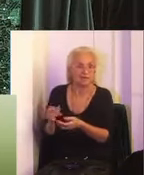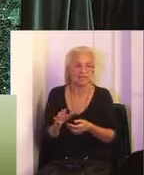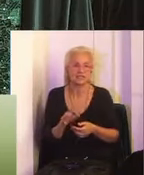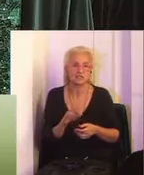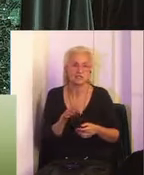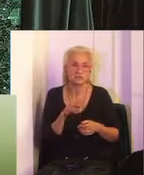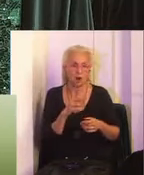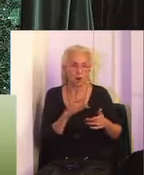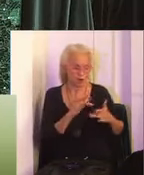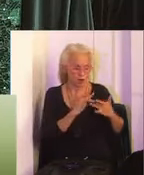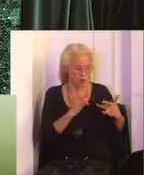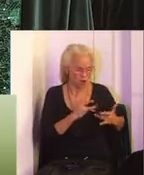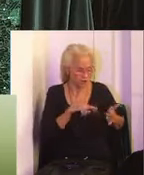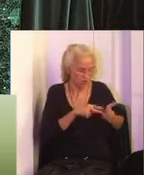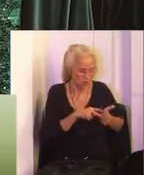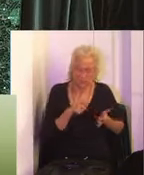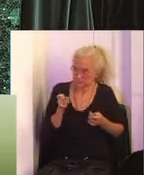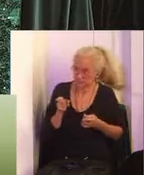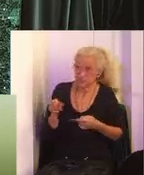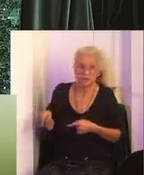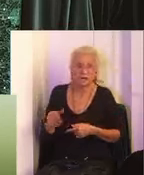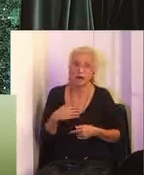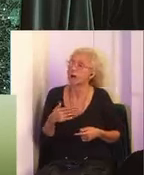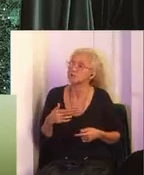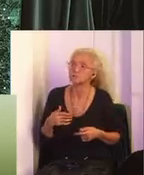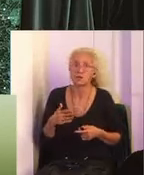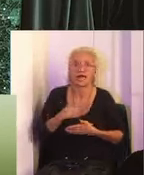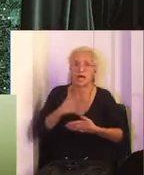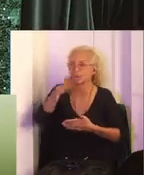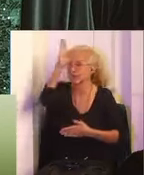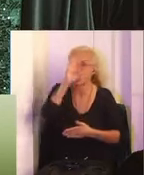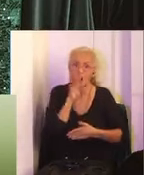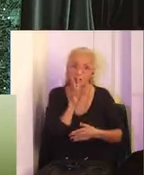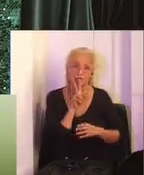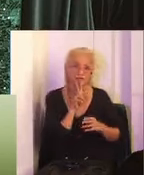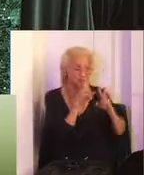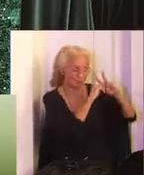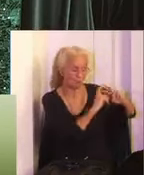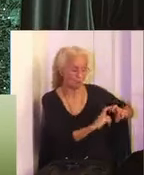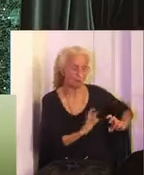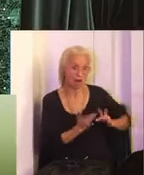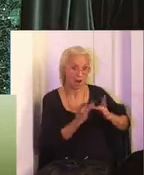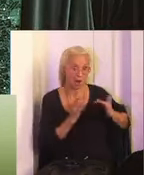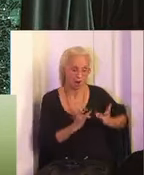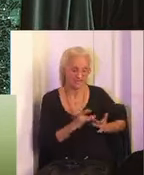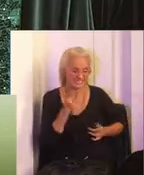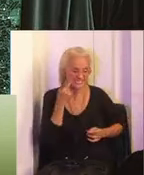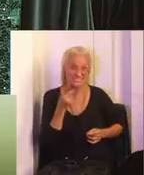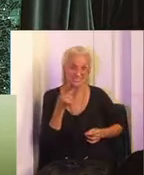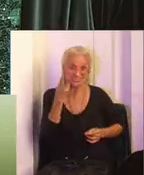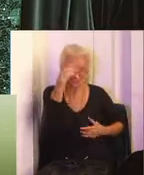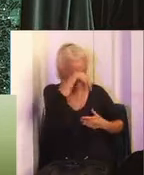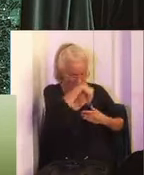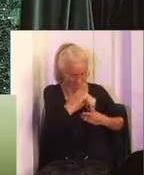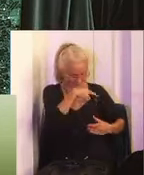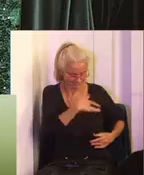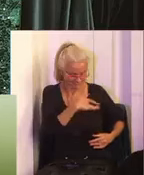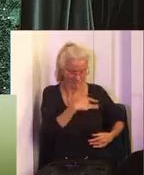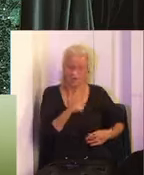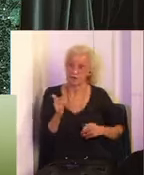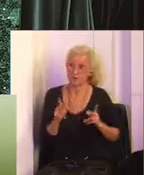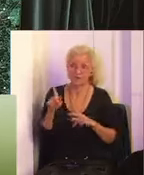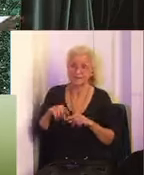heart. I'm so glad God looks on our hearts and sees things that nobody else can see,